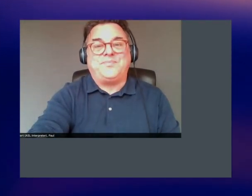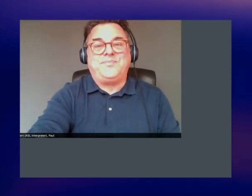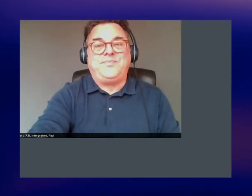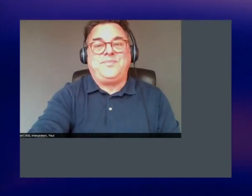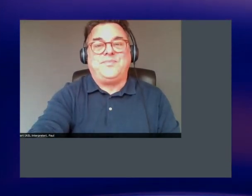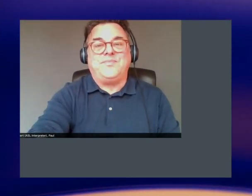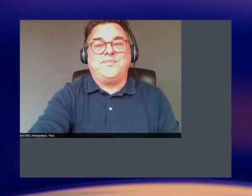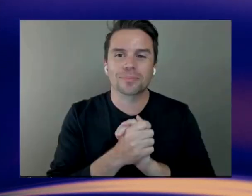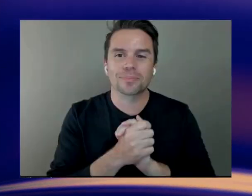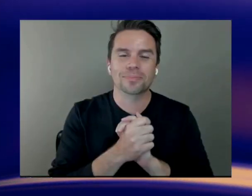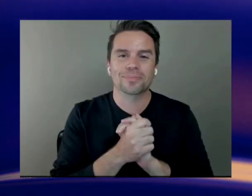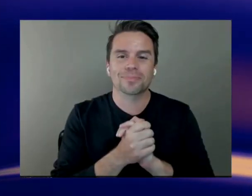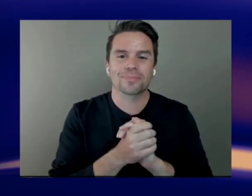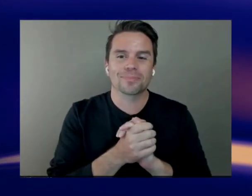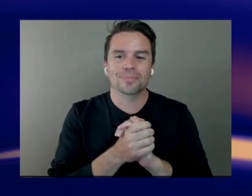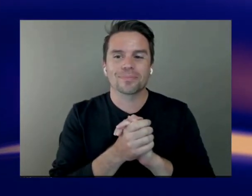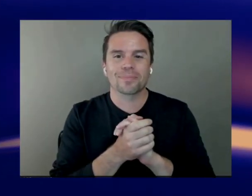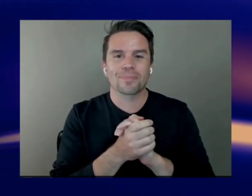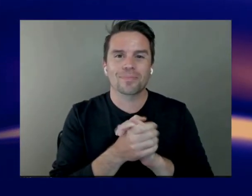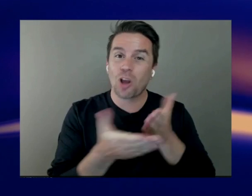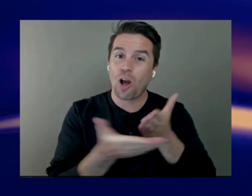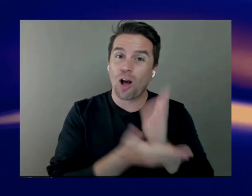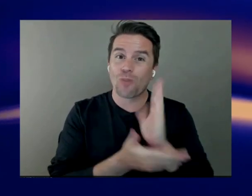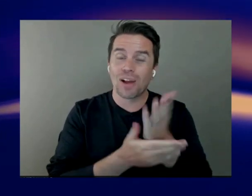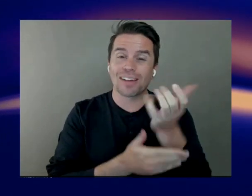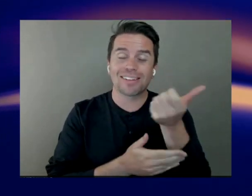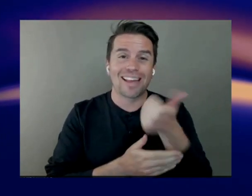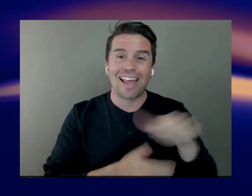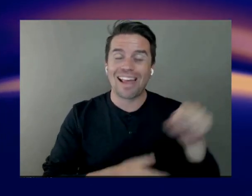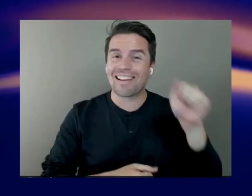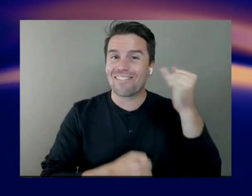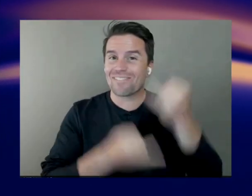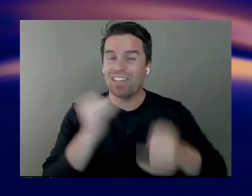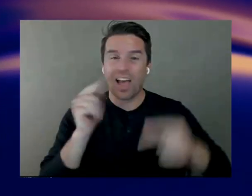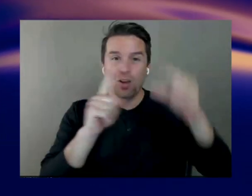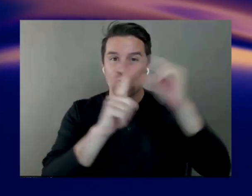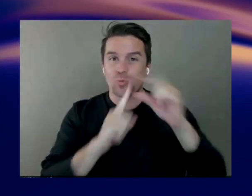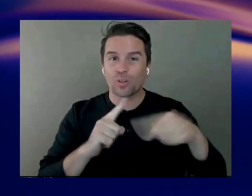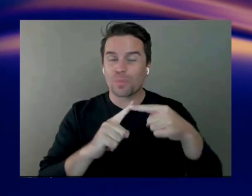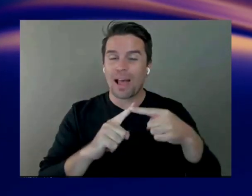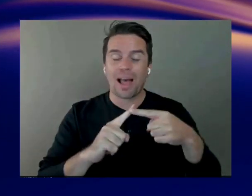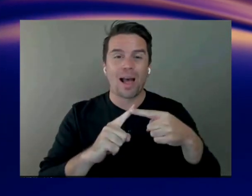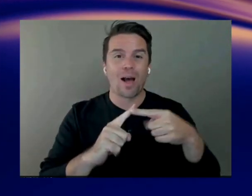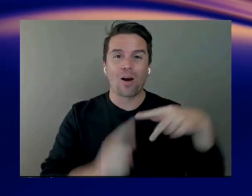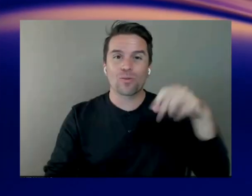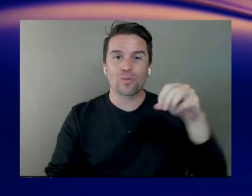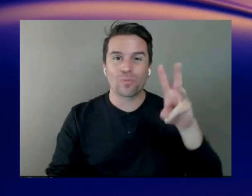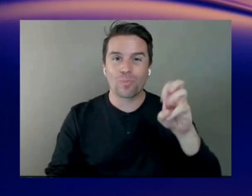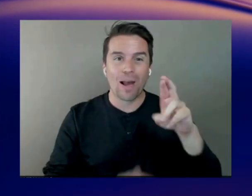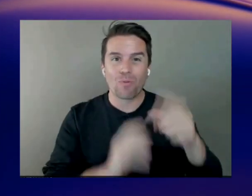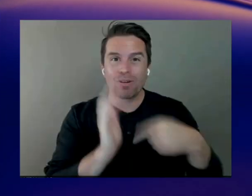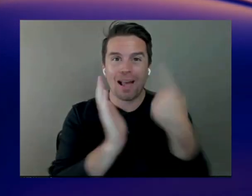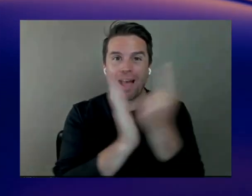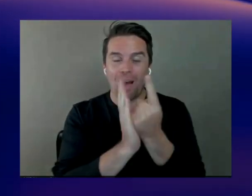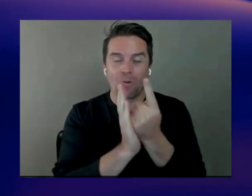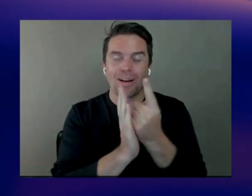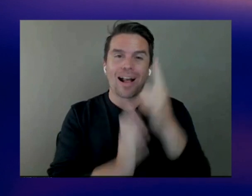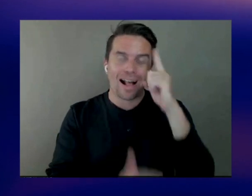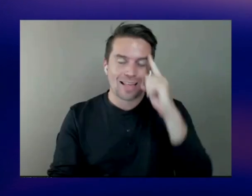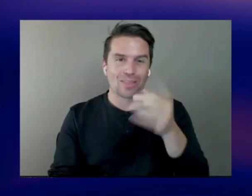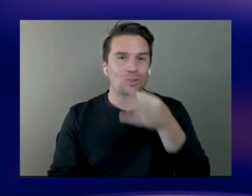fault tolerance, how you can make sure that you can scale in the right way. All of this really helps to build, and it starts to connect. We had a question from